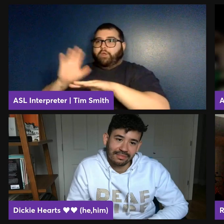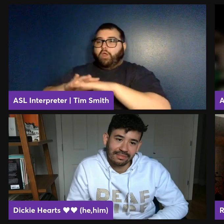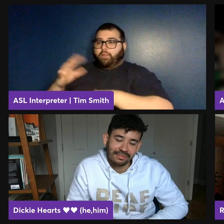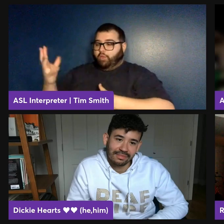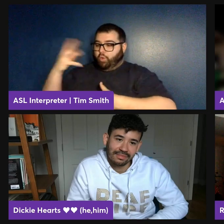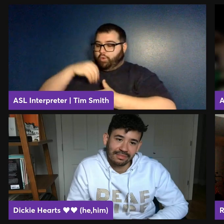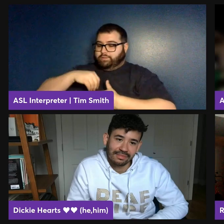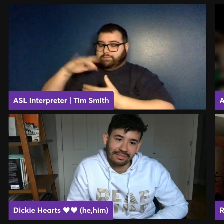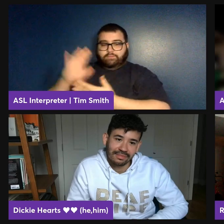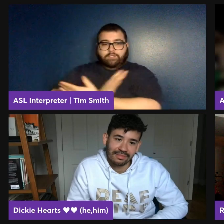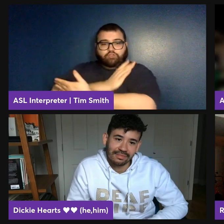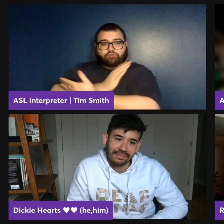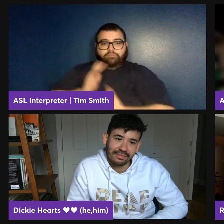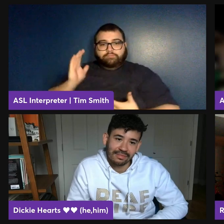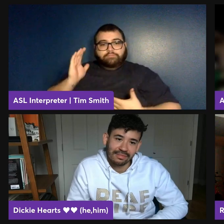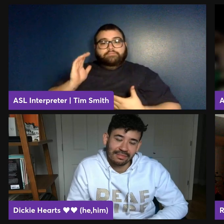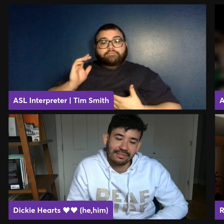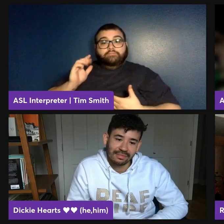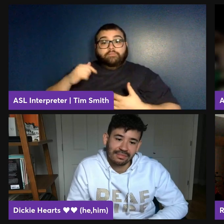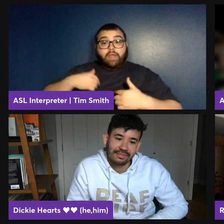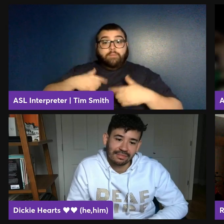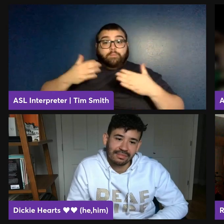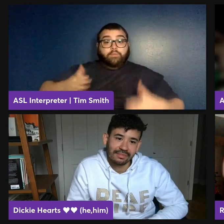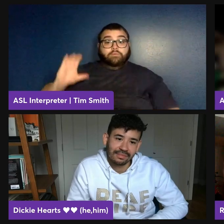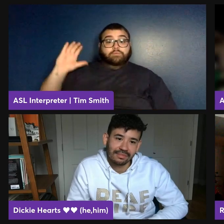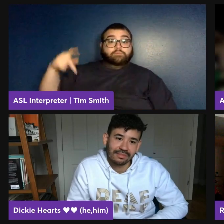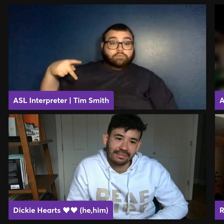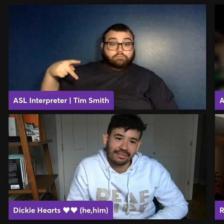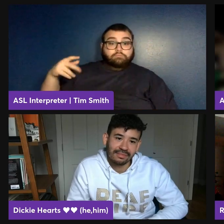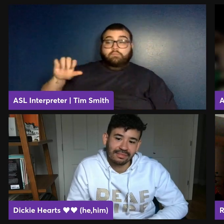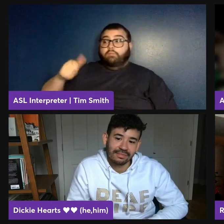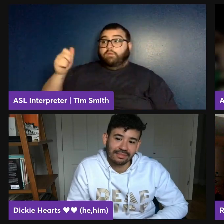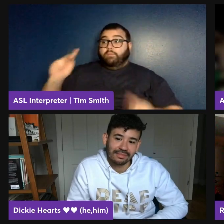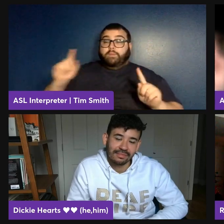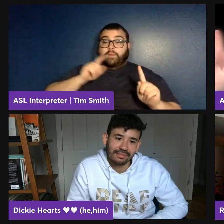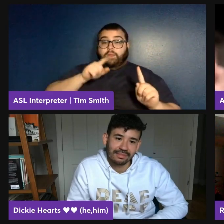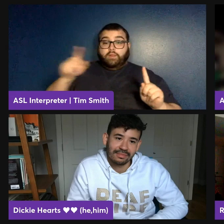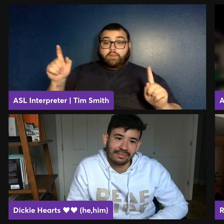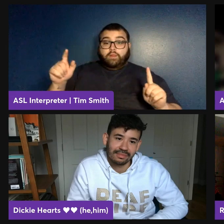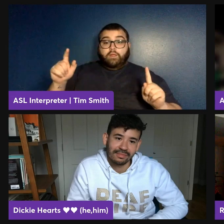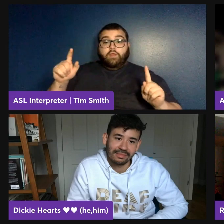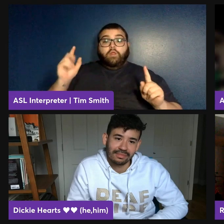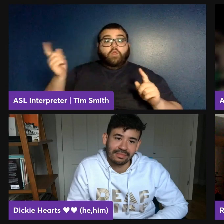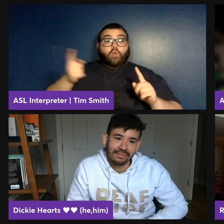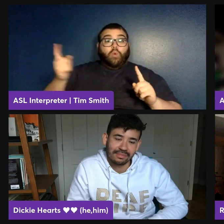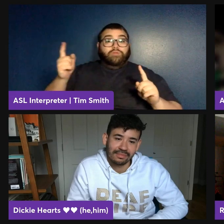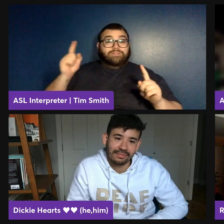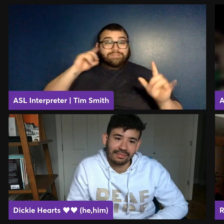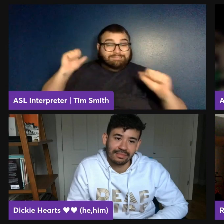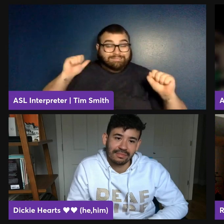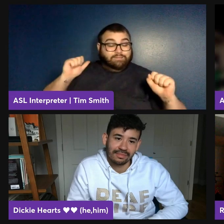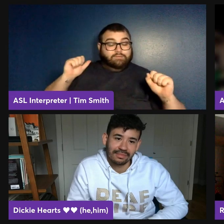spectrum. I, as someone with cerebral palsy and many other people, those things are just not